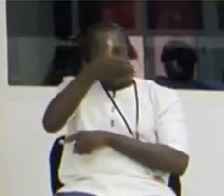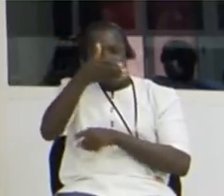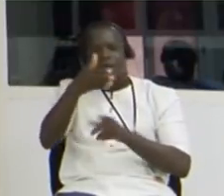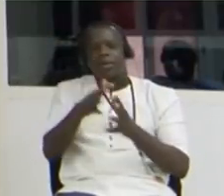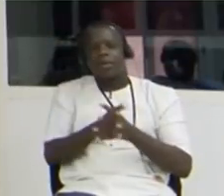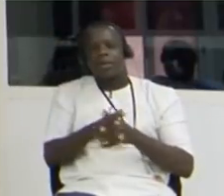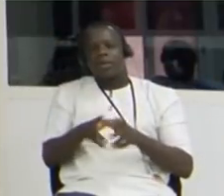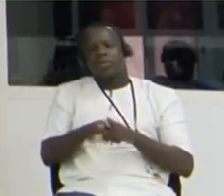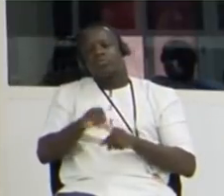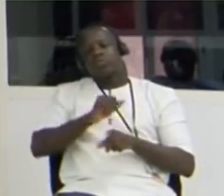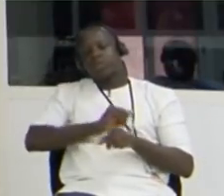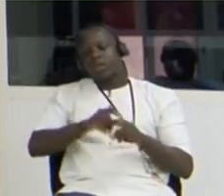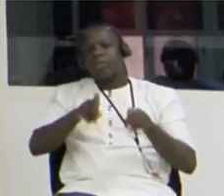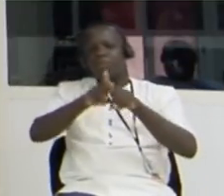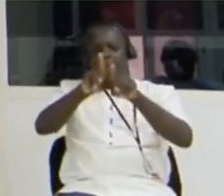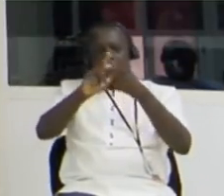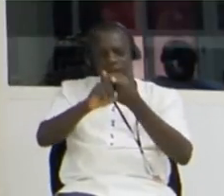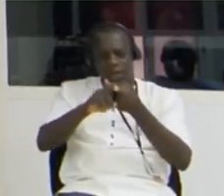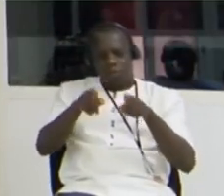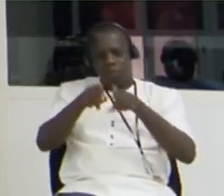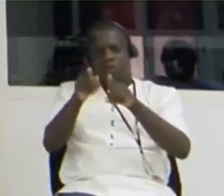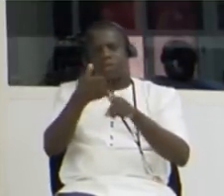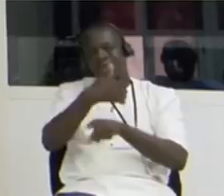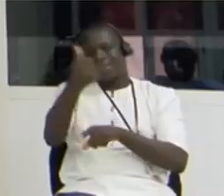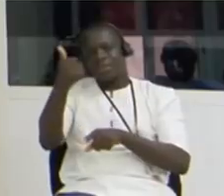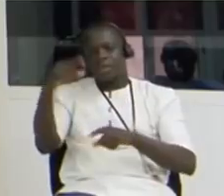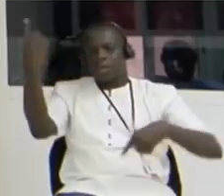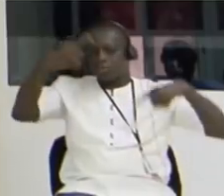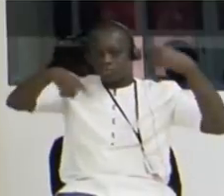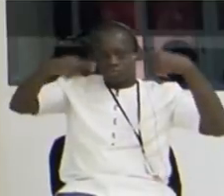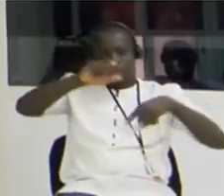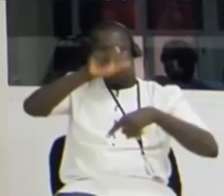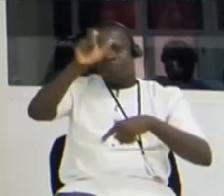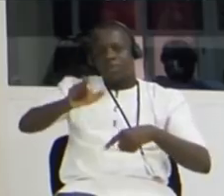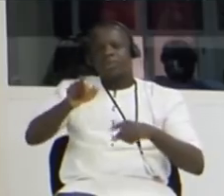were partnered with these contestants. And what schools did these girls come from?